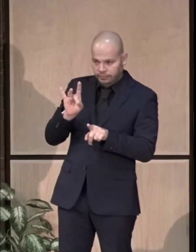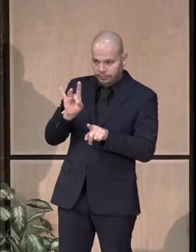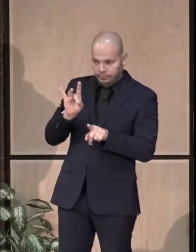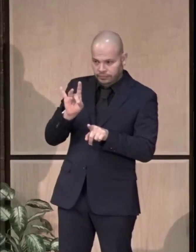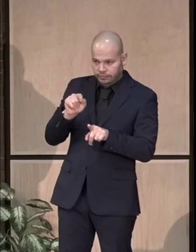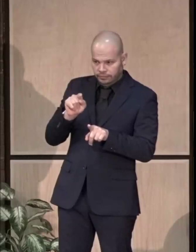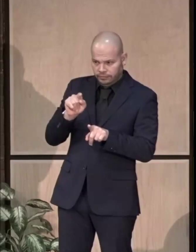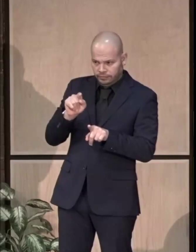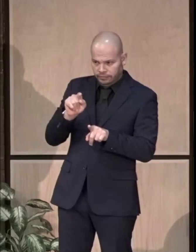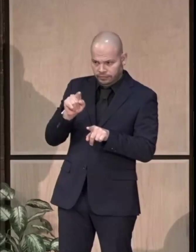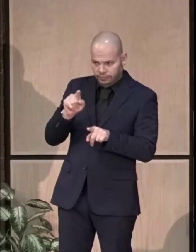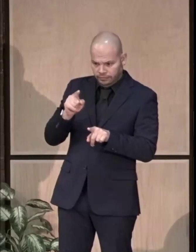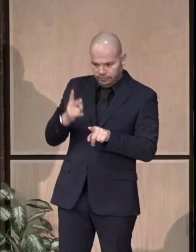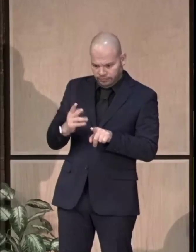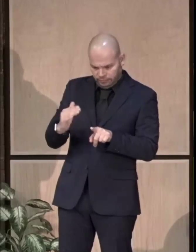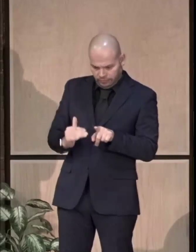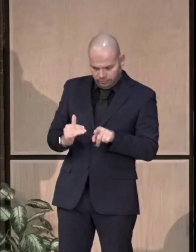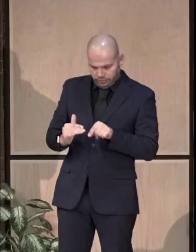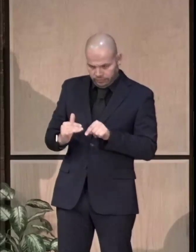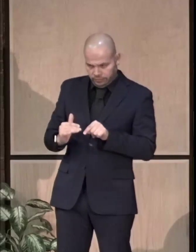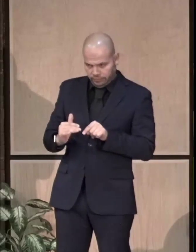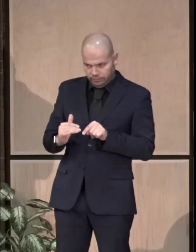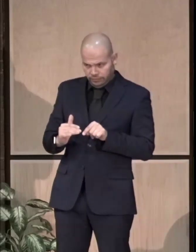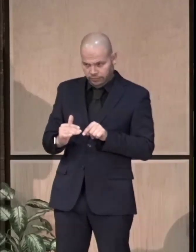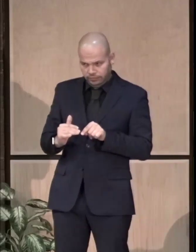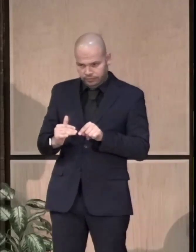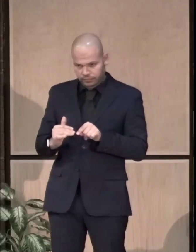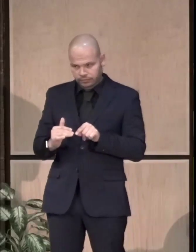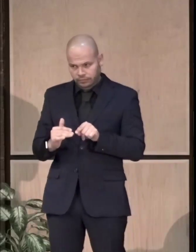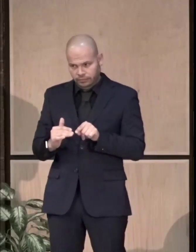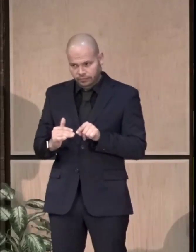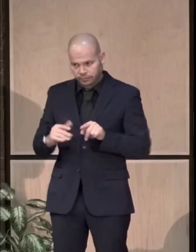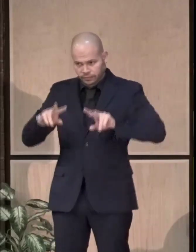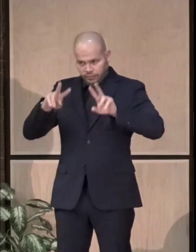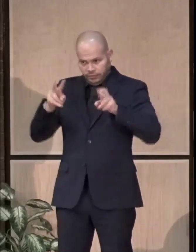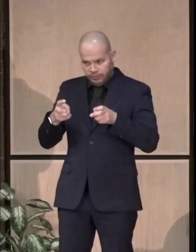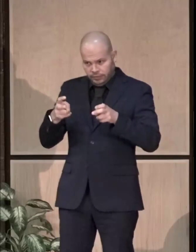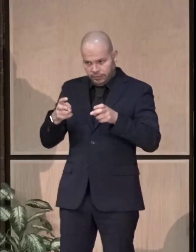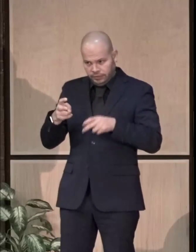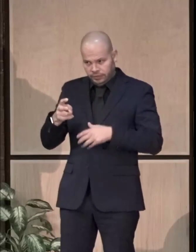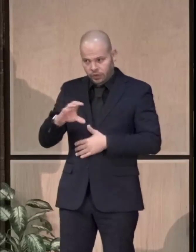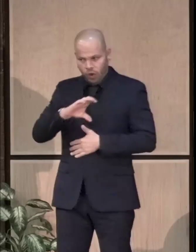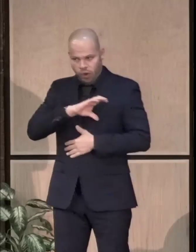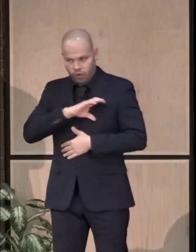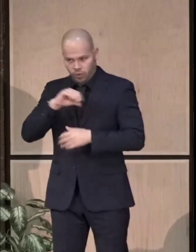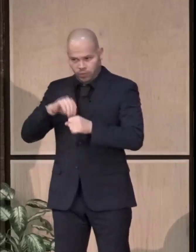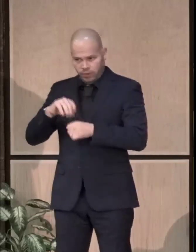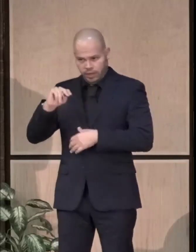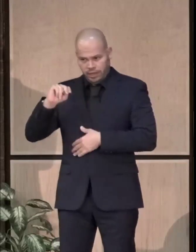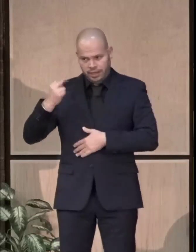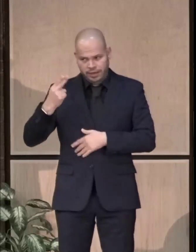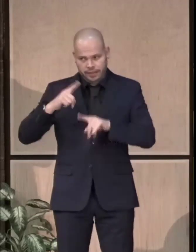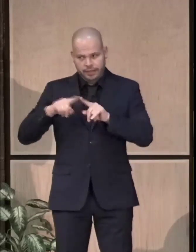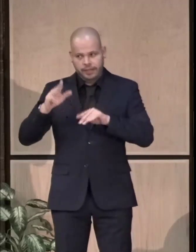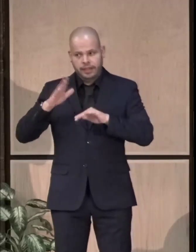about a third of the way down, you say, I'm a cop in New Hampshire, so we do it a little bit different than how you guys do it. What did you mean